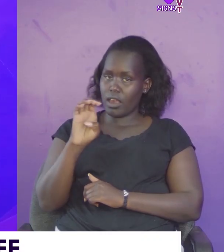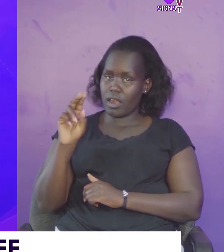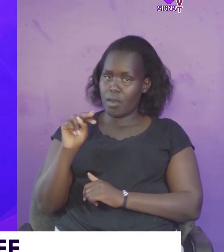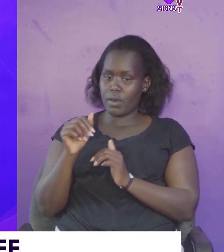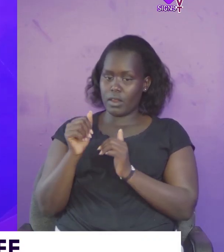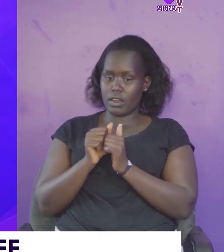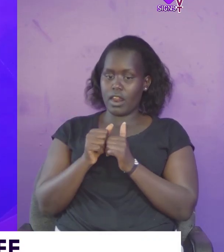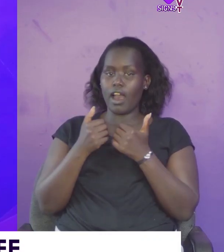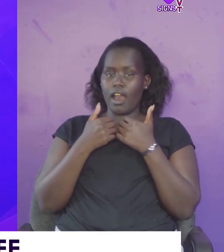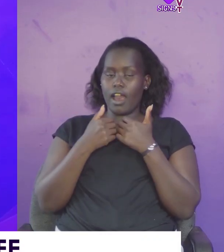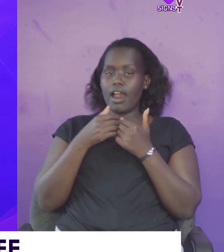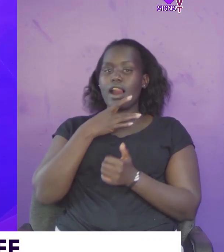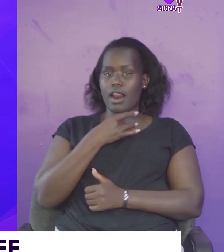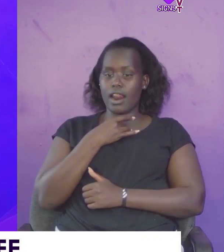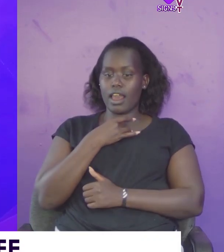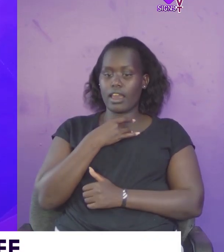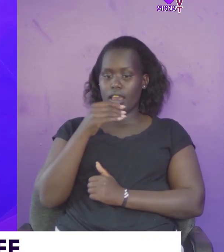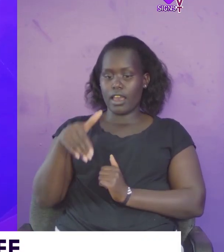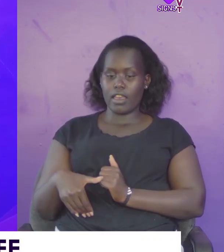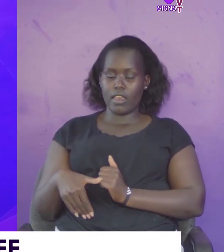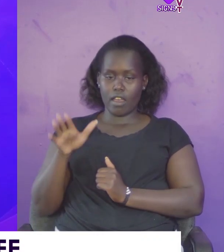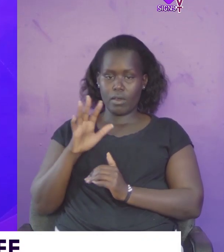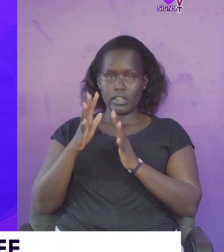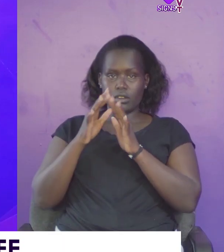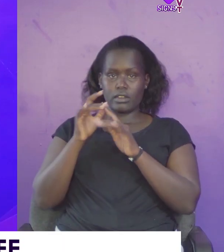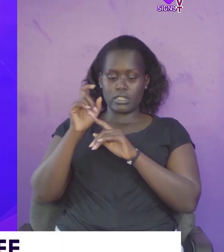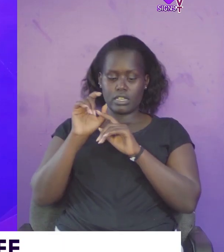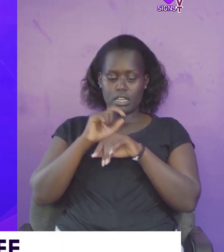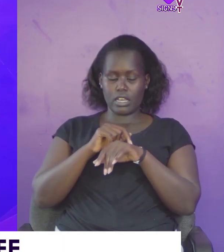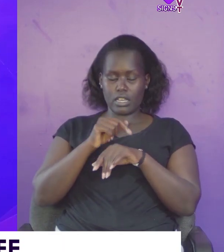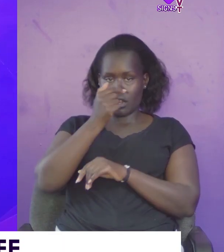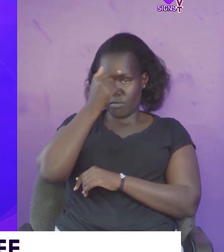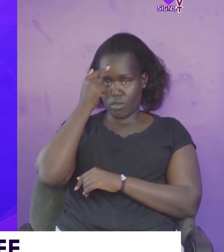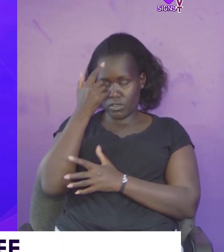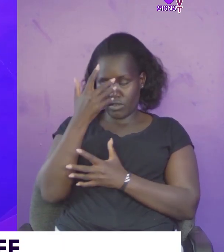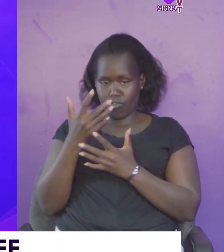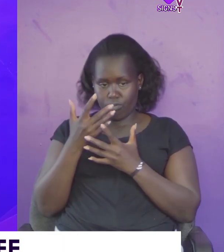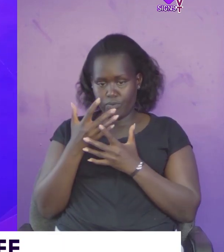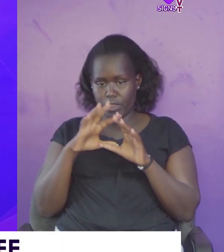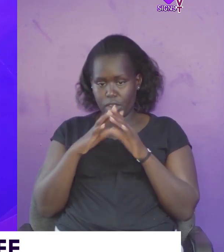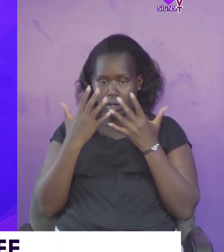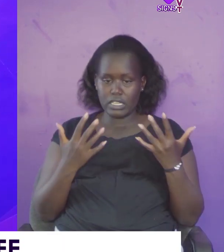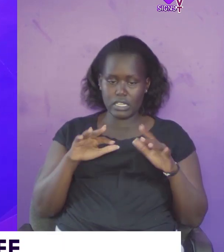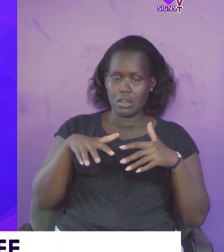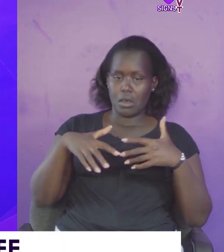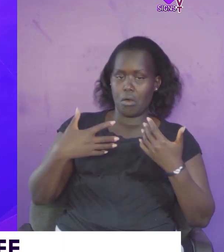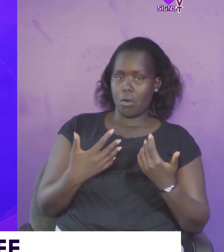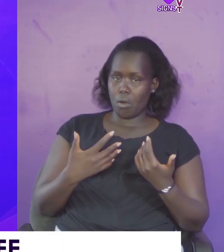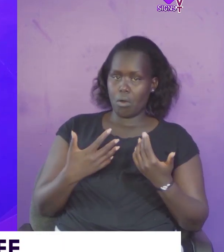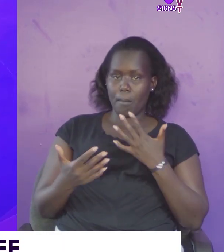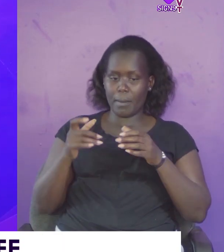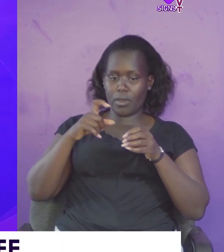all that. This celebration season, is it because of materialism, or are you seeing like hatujaingia